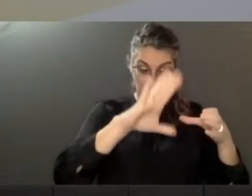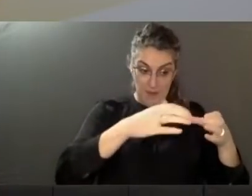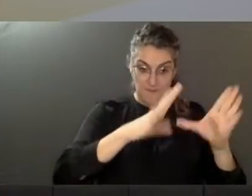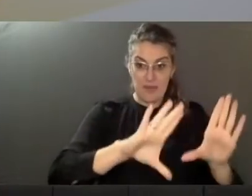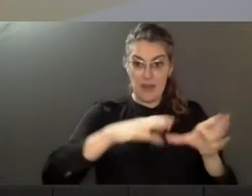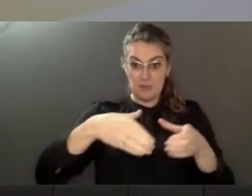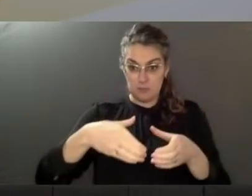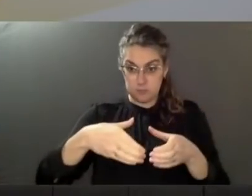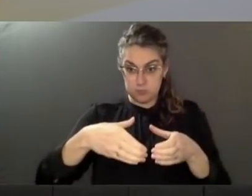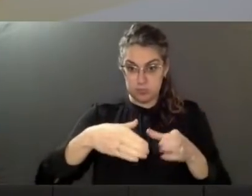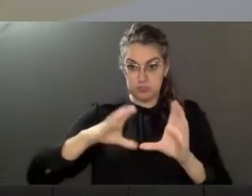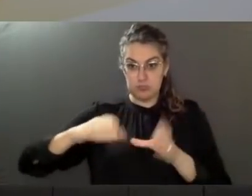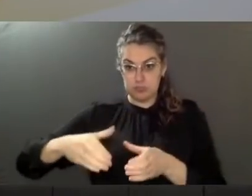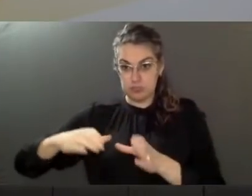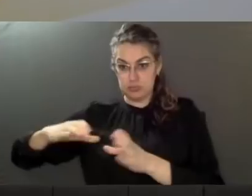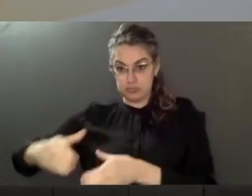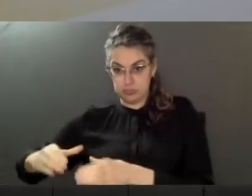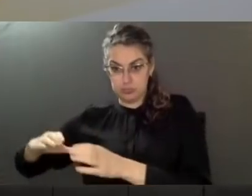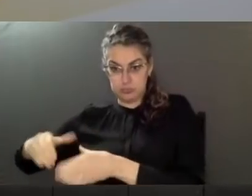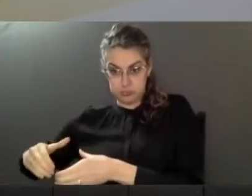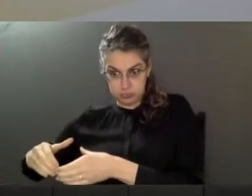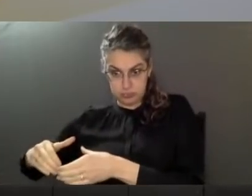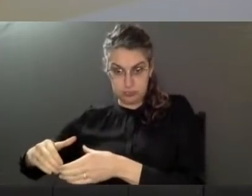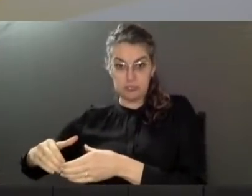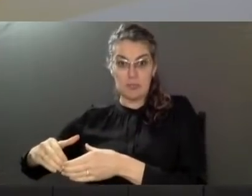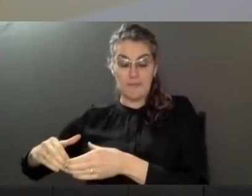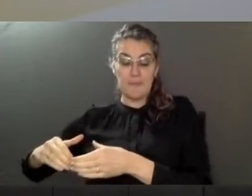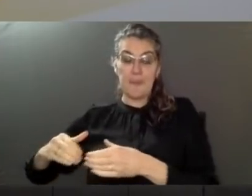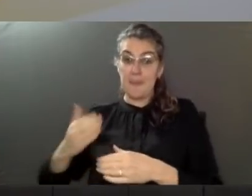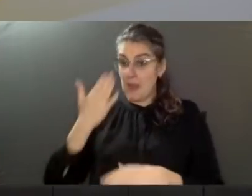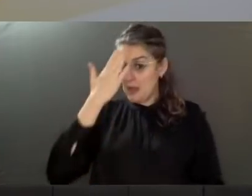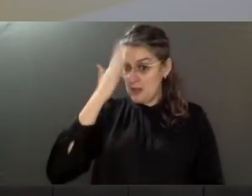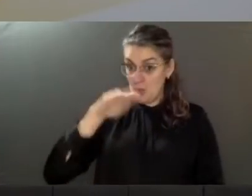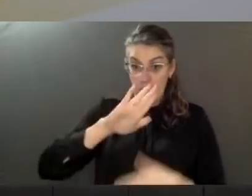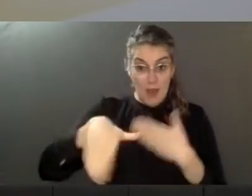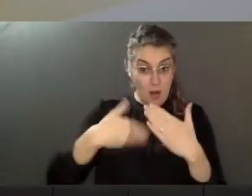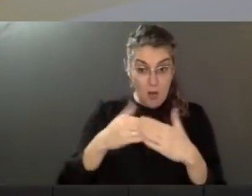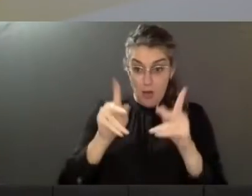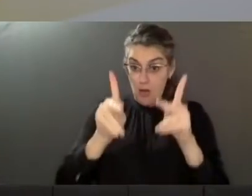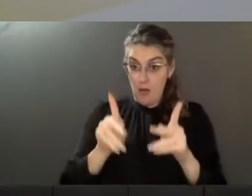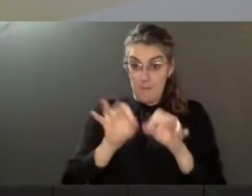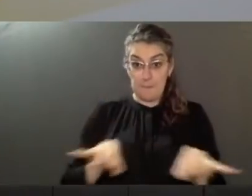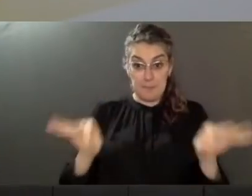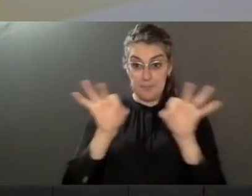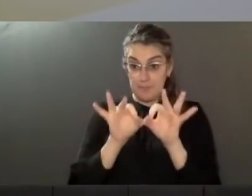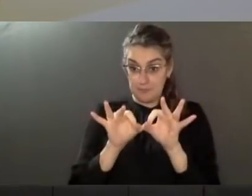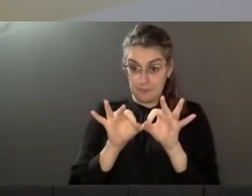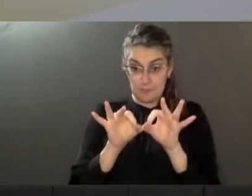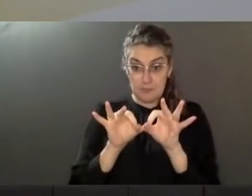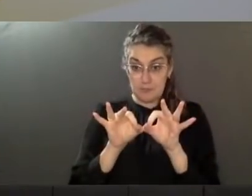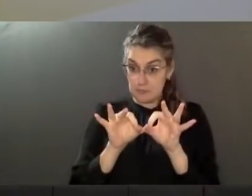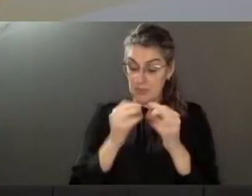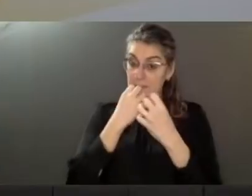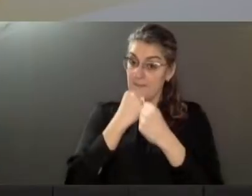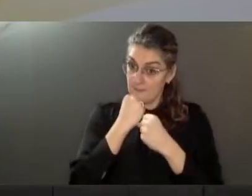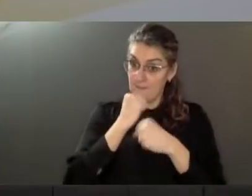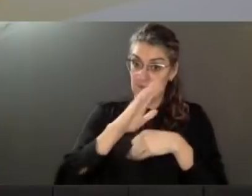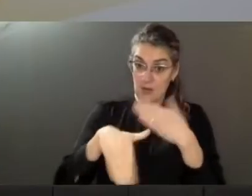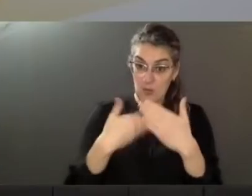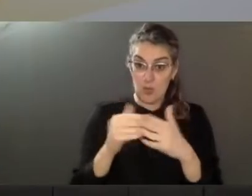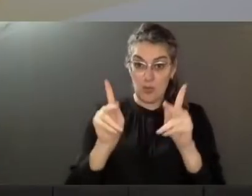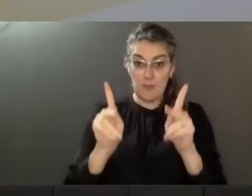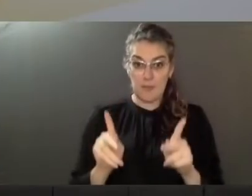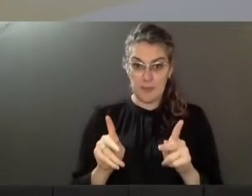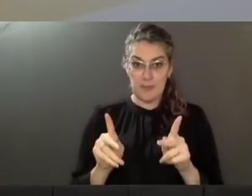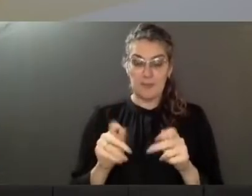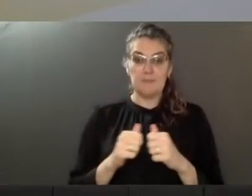Everybody is important. All Islanders are important, and that's long-term care residents, staff, healthcare